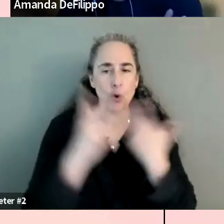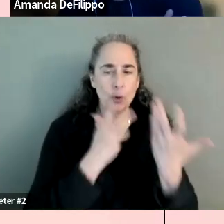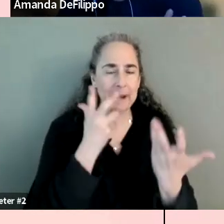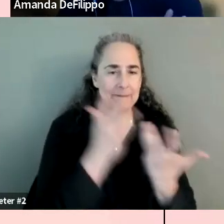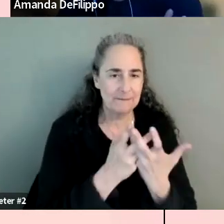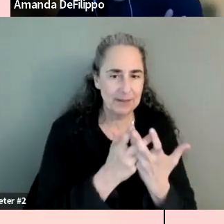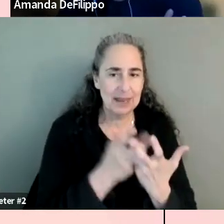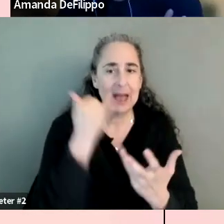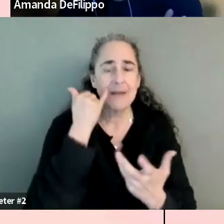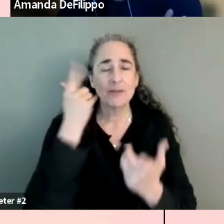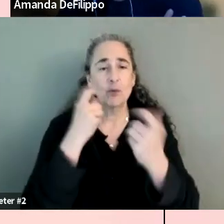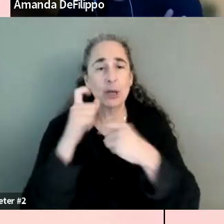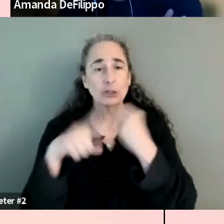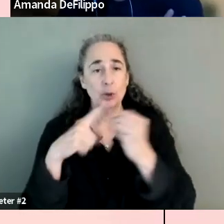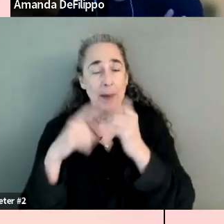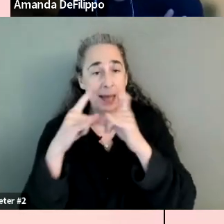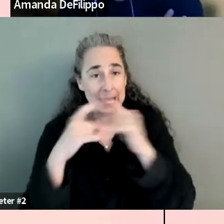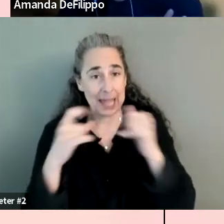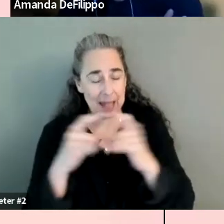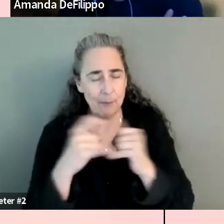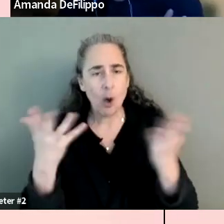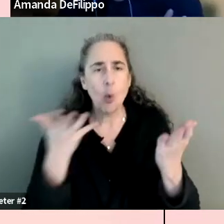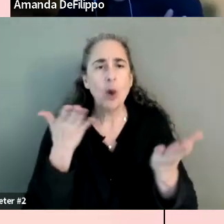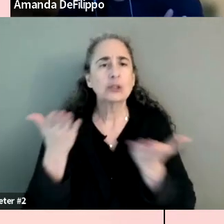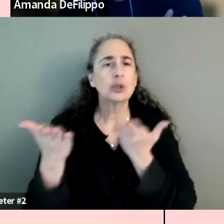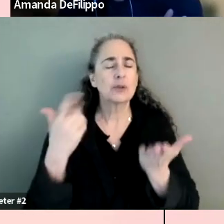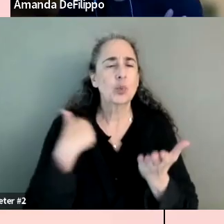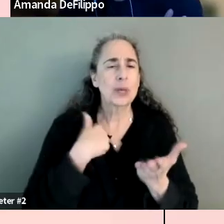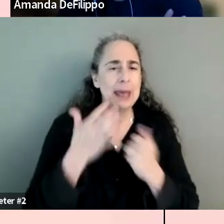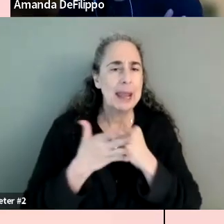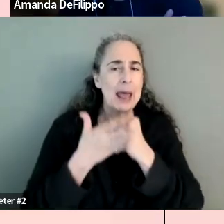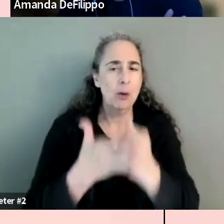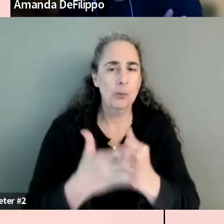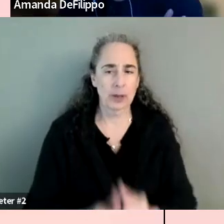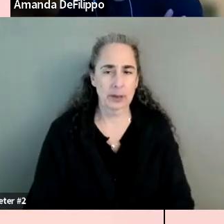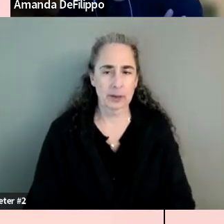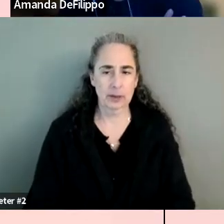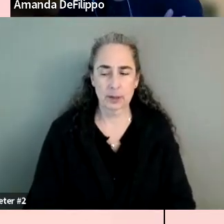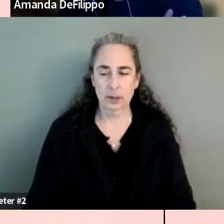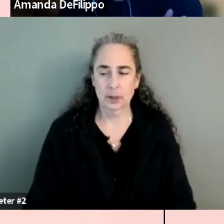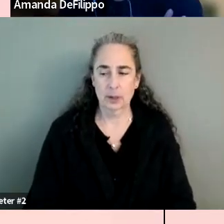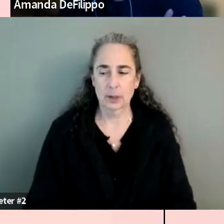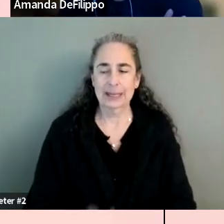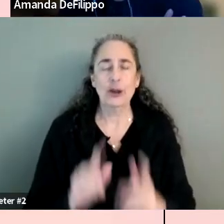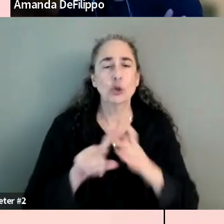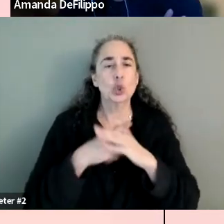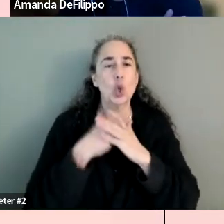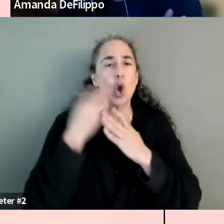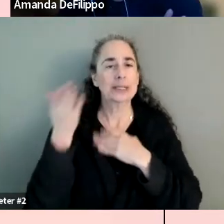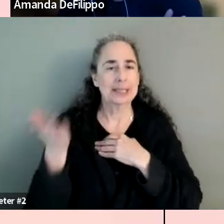about a camp or what services we can help with. This is how it all starts.